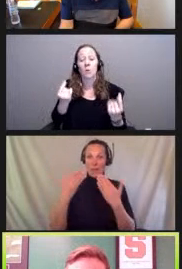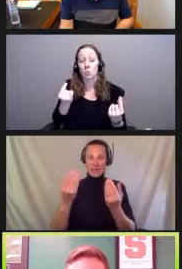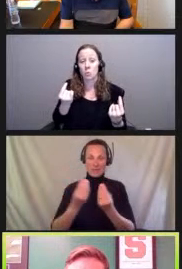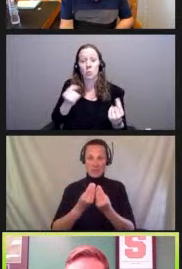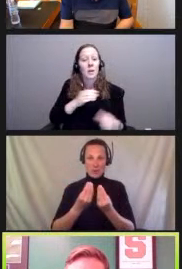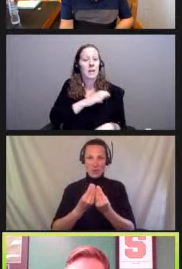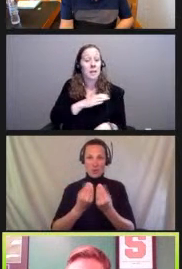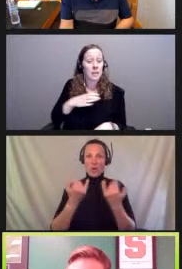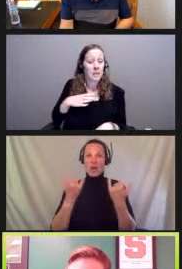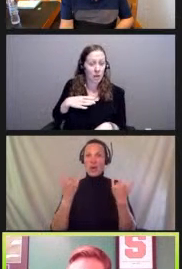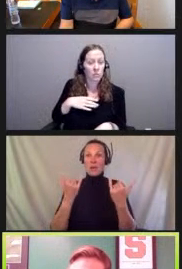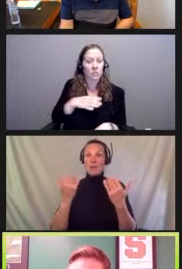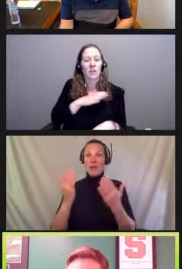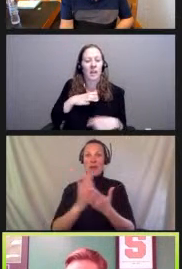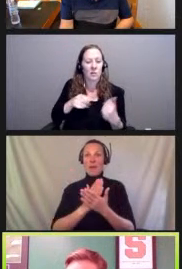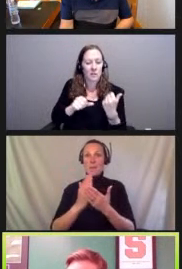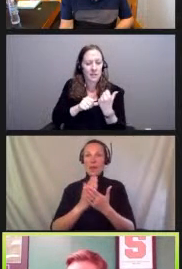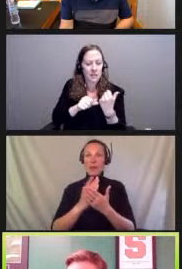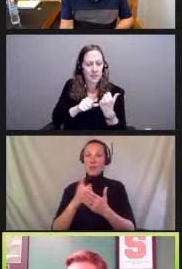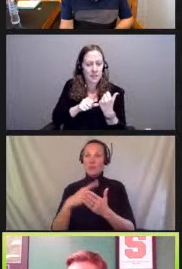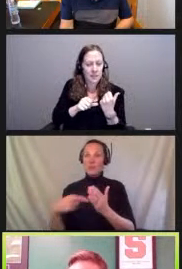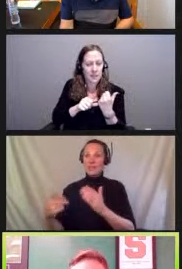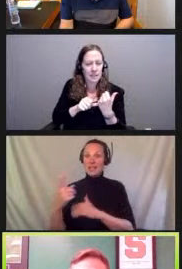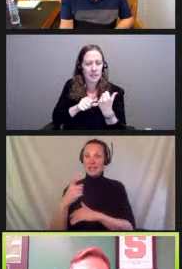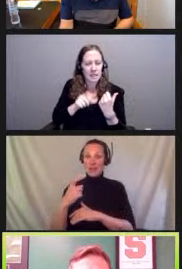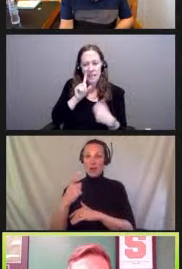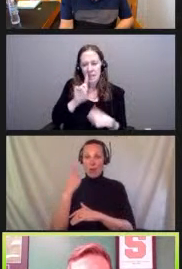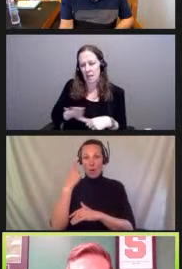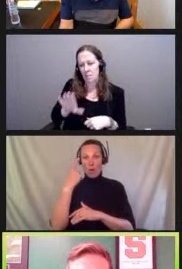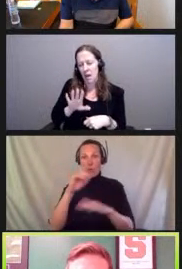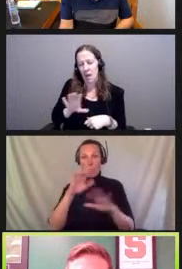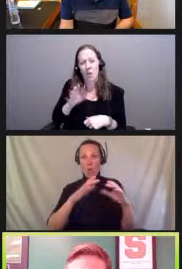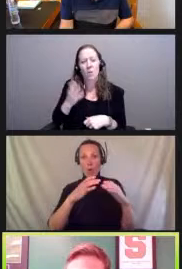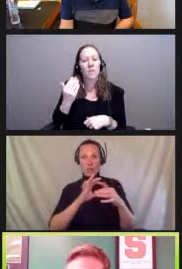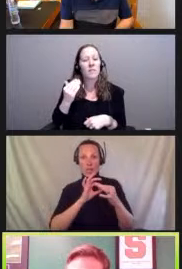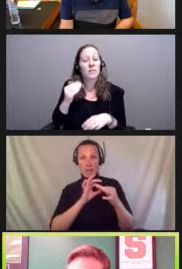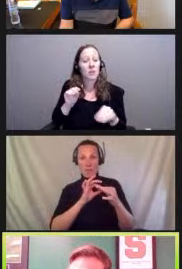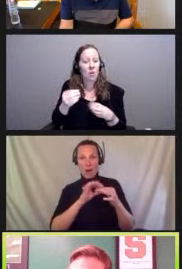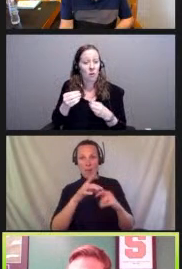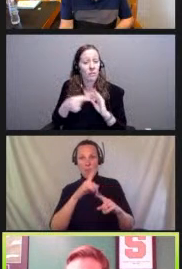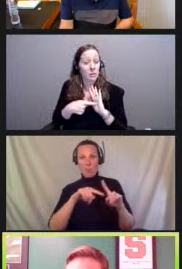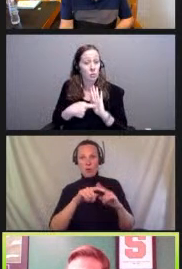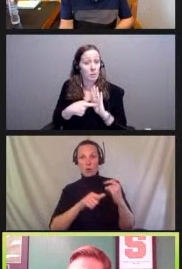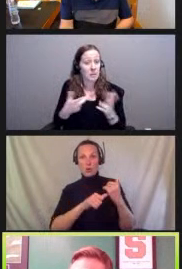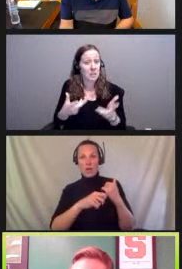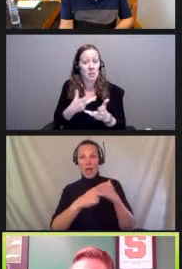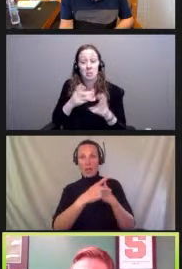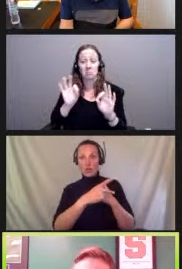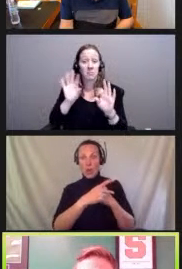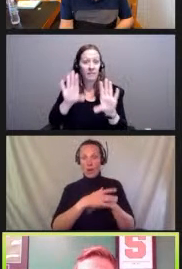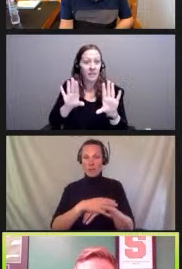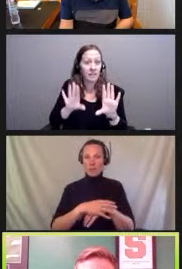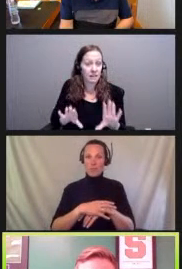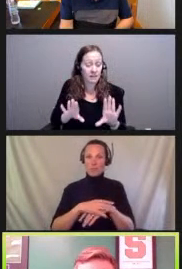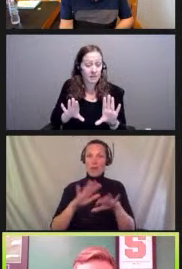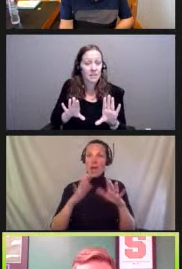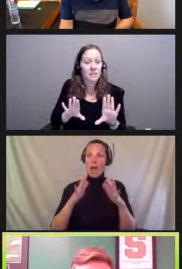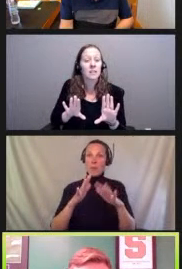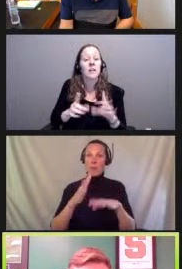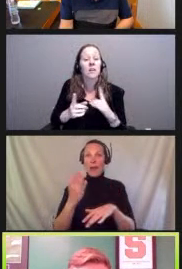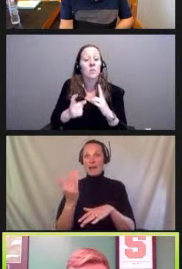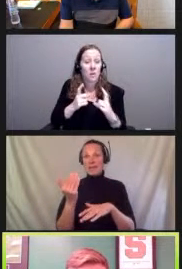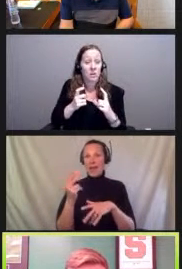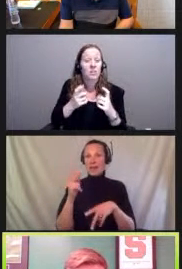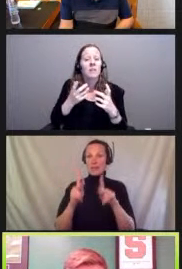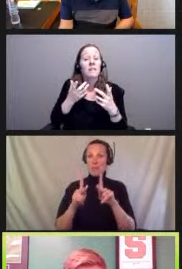council and council assistants. I know we have about 15 offices represented here, which is fantastic. Following that, we'll